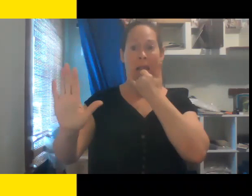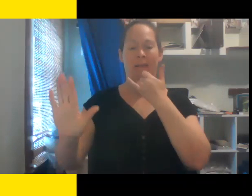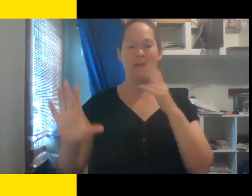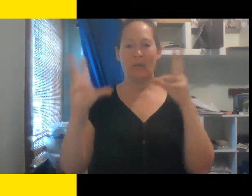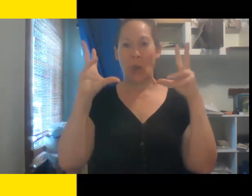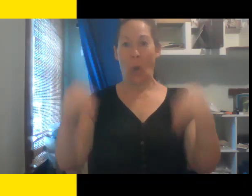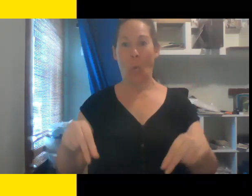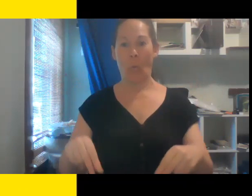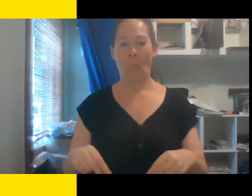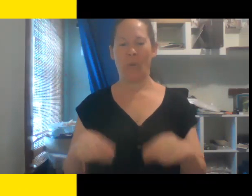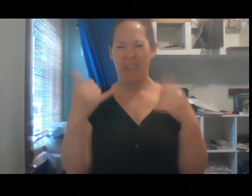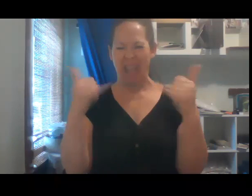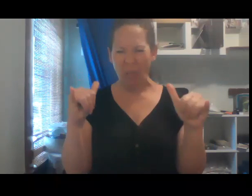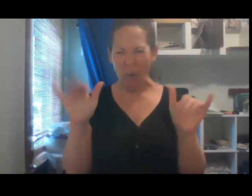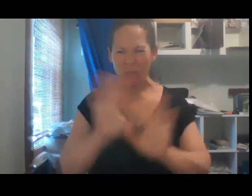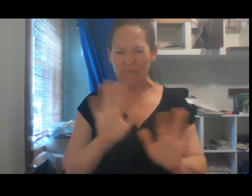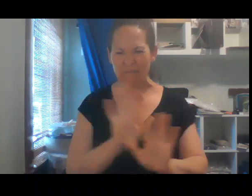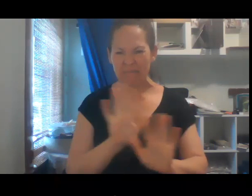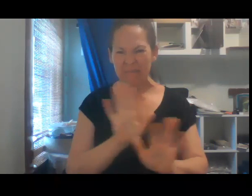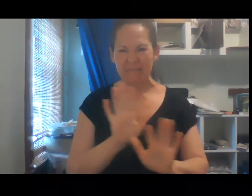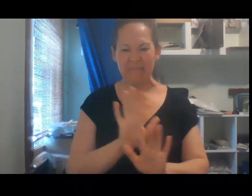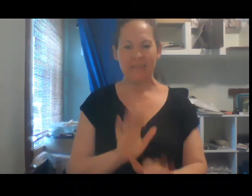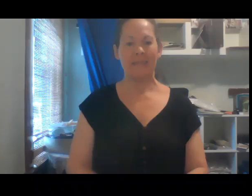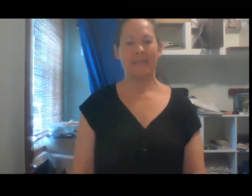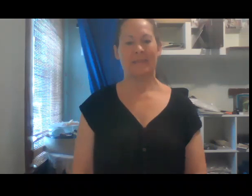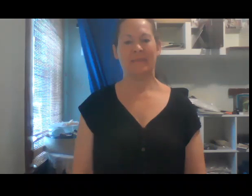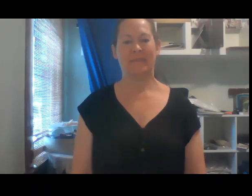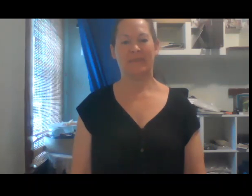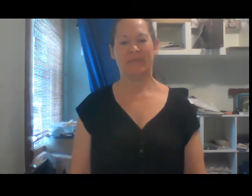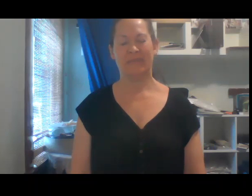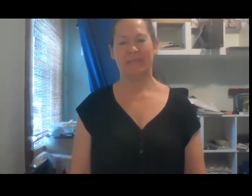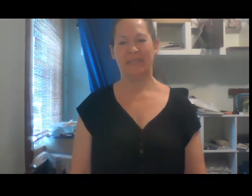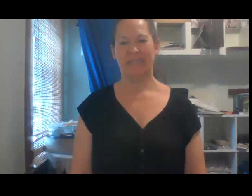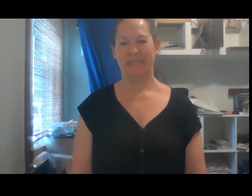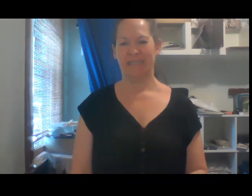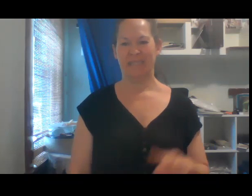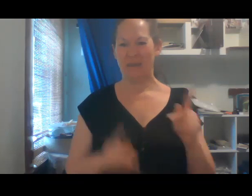No! We don't want yellow. We're not those type of people.